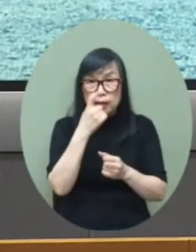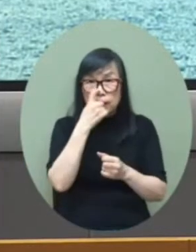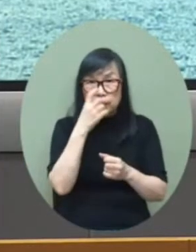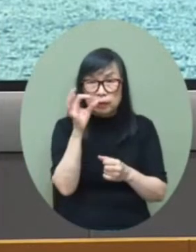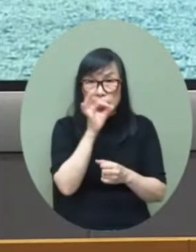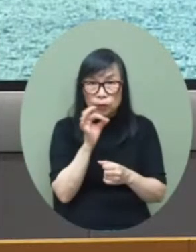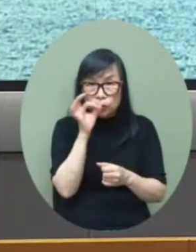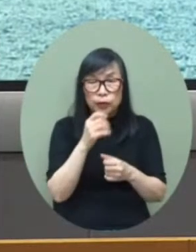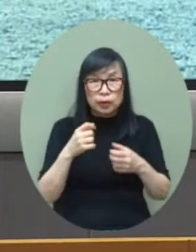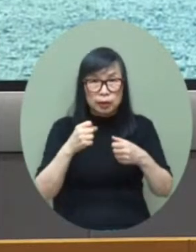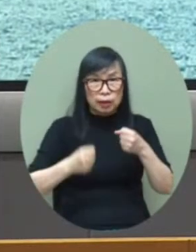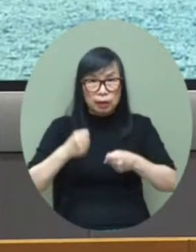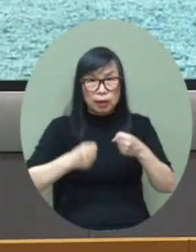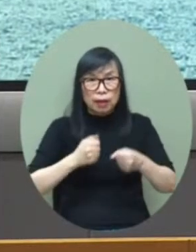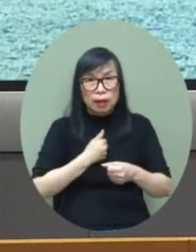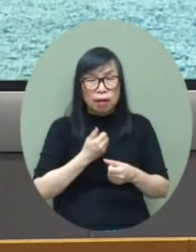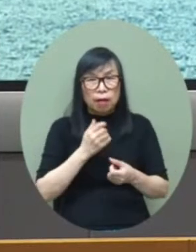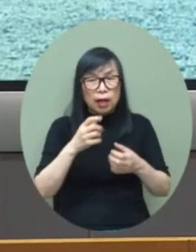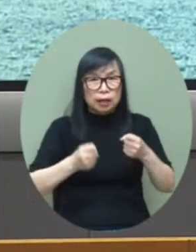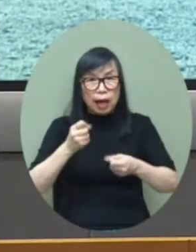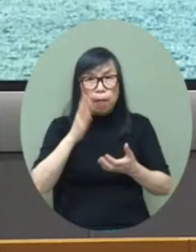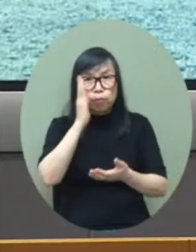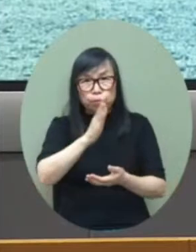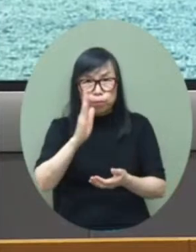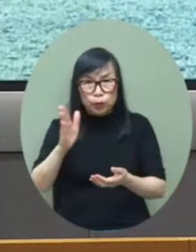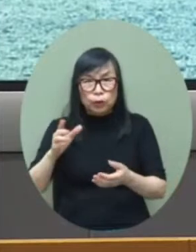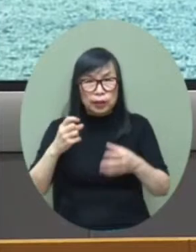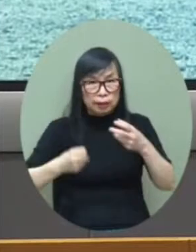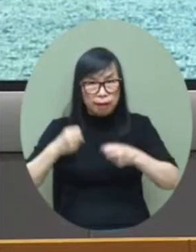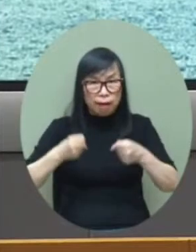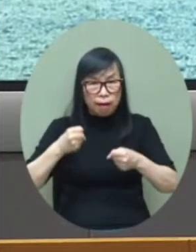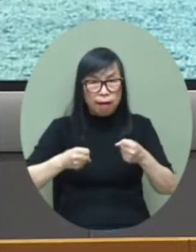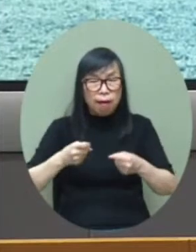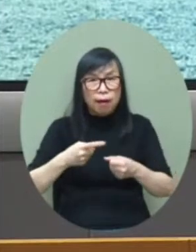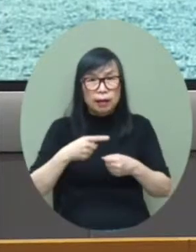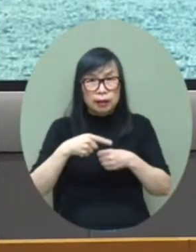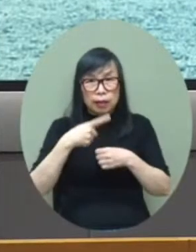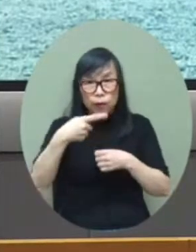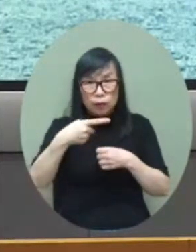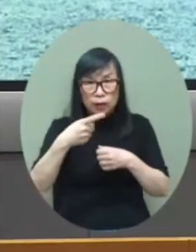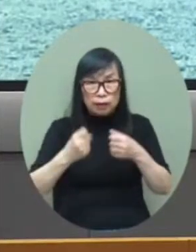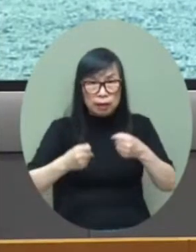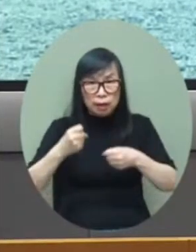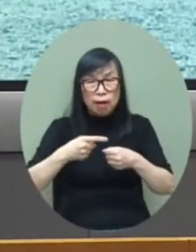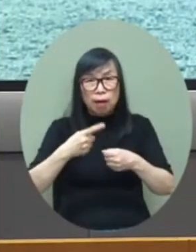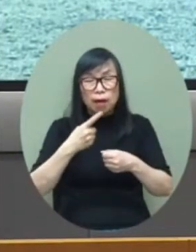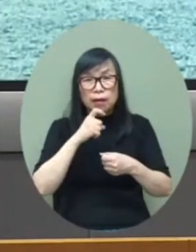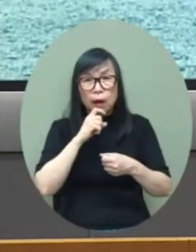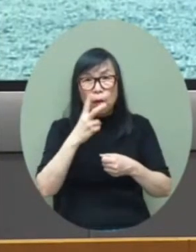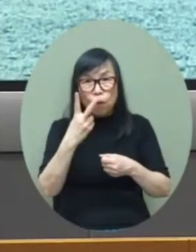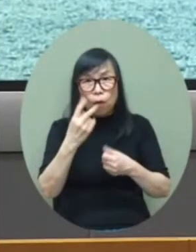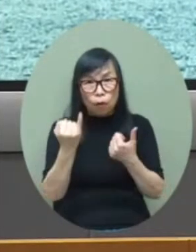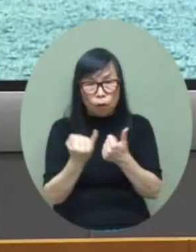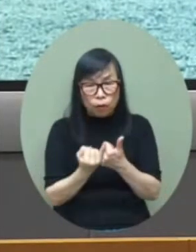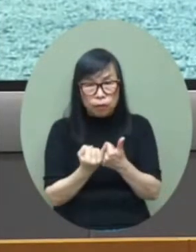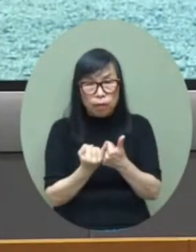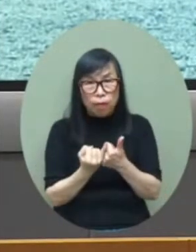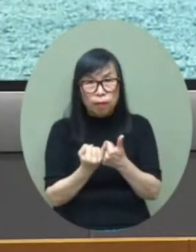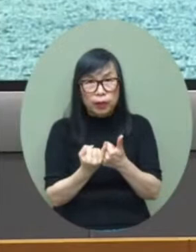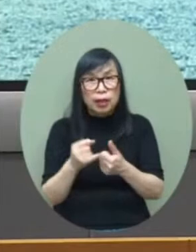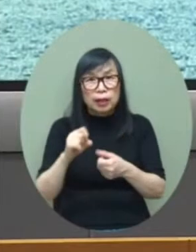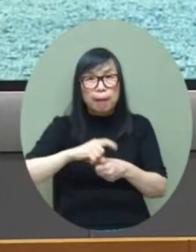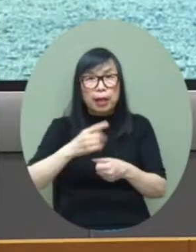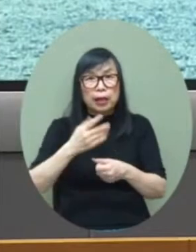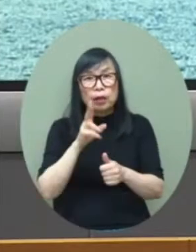this St. Catherine International Kindergarten, the driver will be driving different buses, and in one of the buses